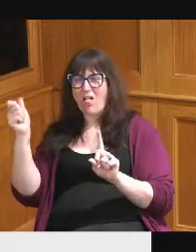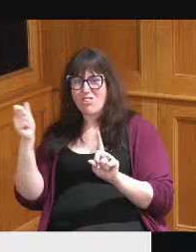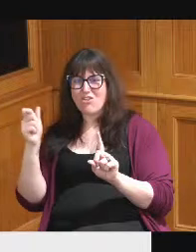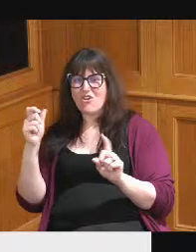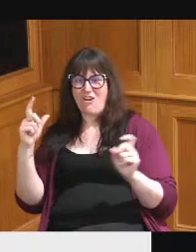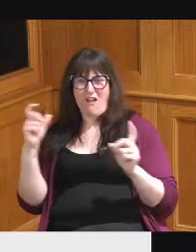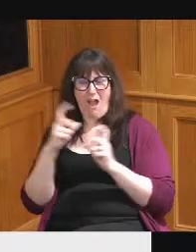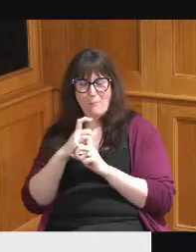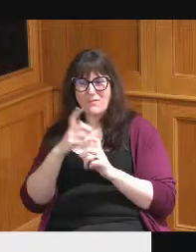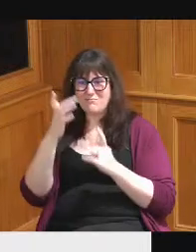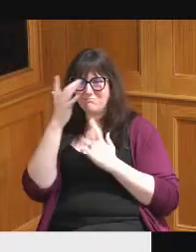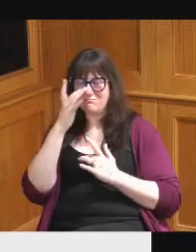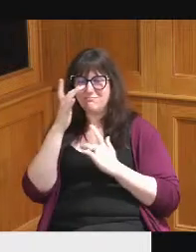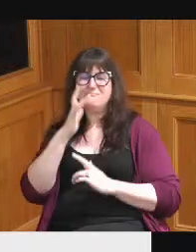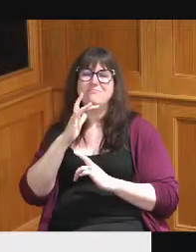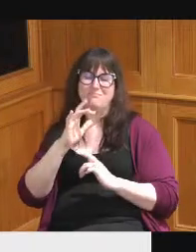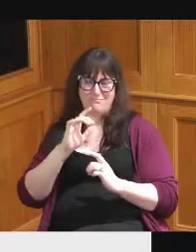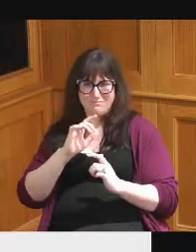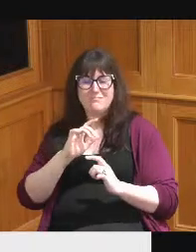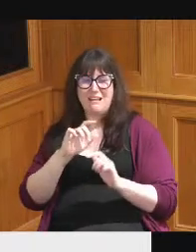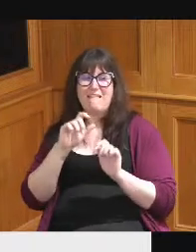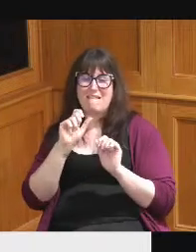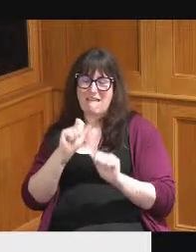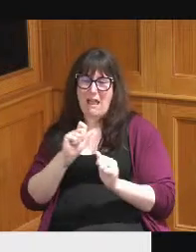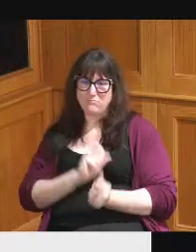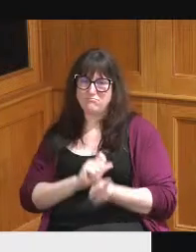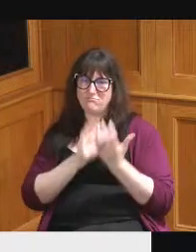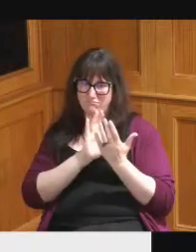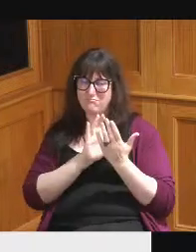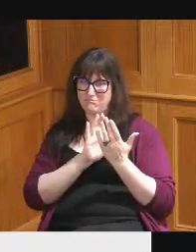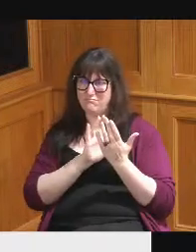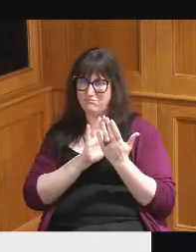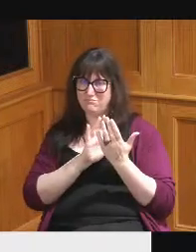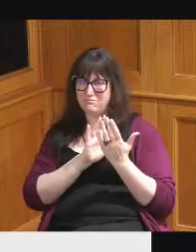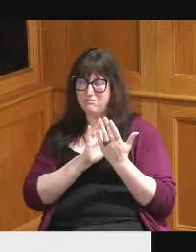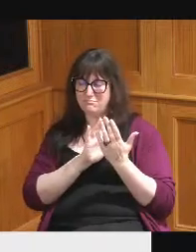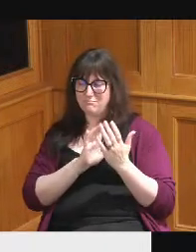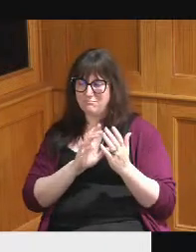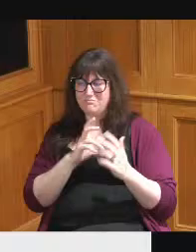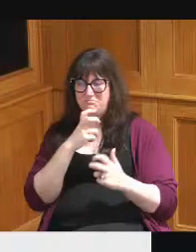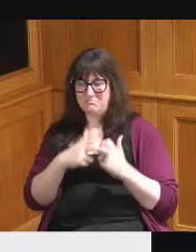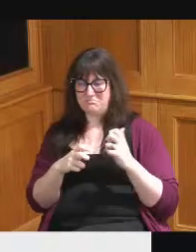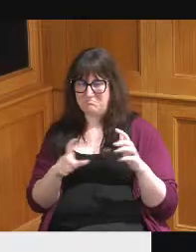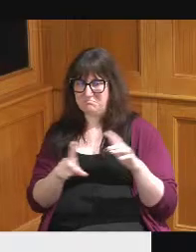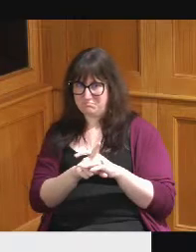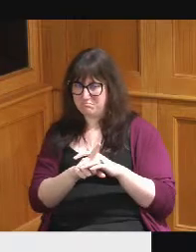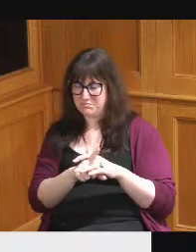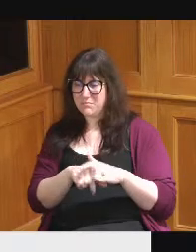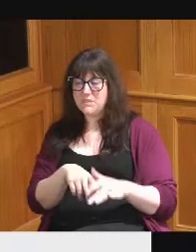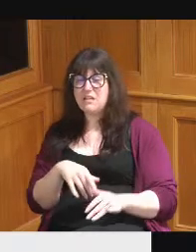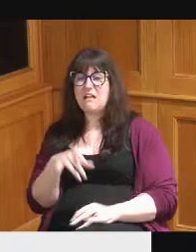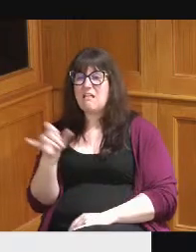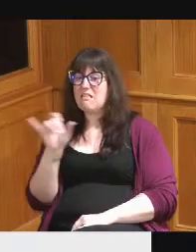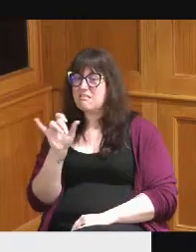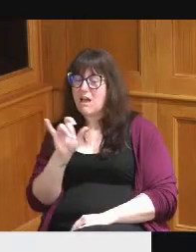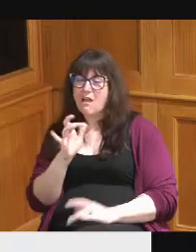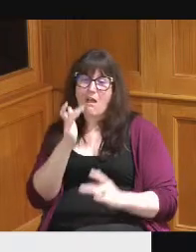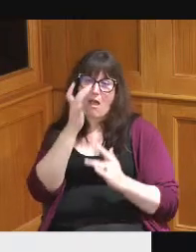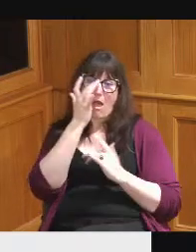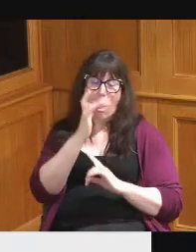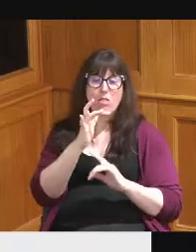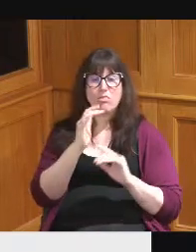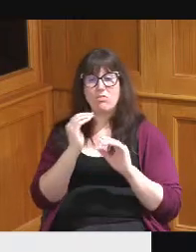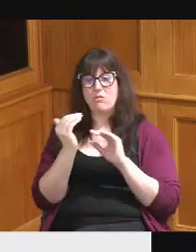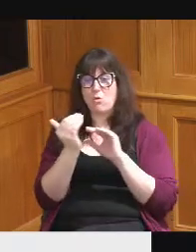unsolved conditions that that our community is facing. And so those could be things such as health